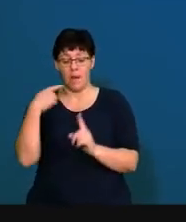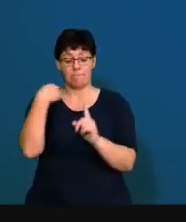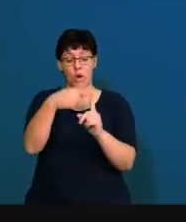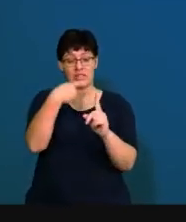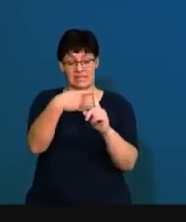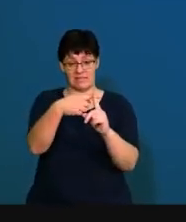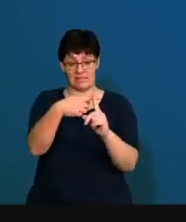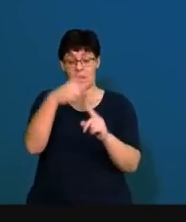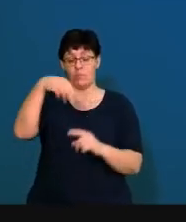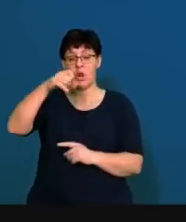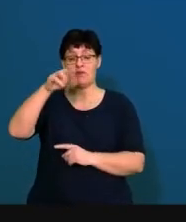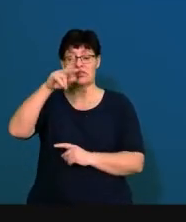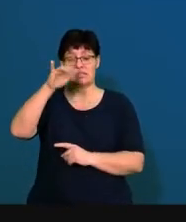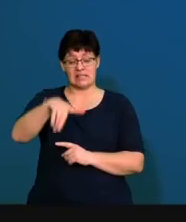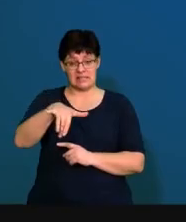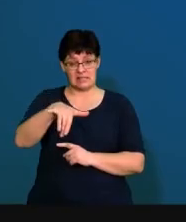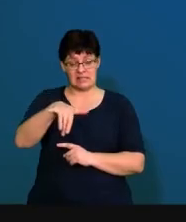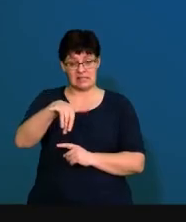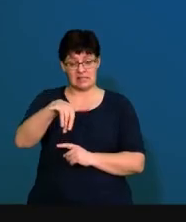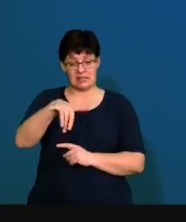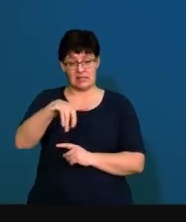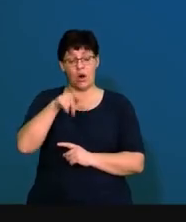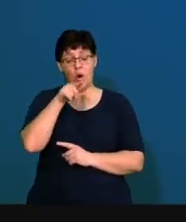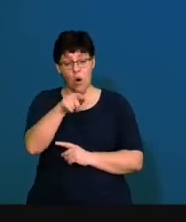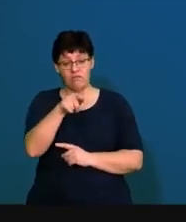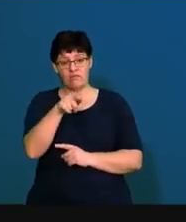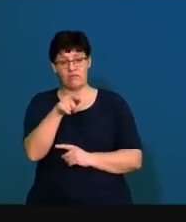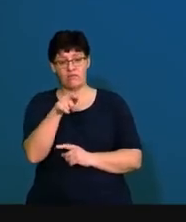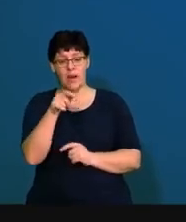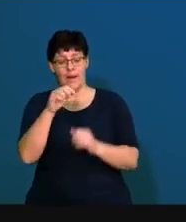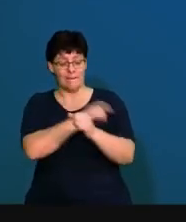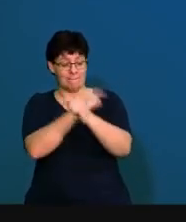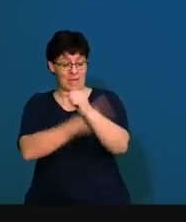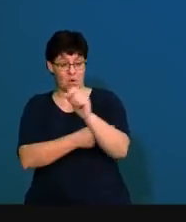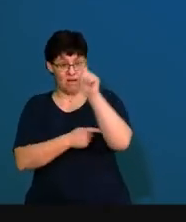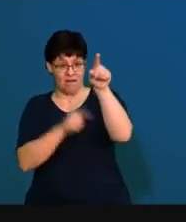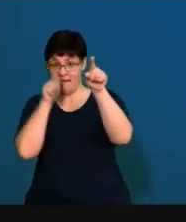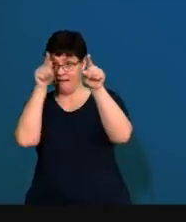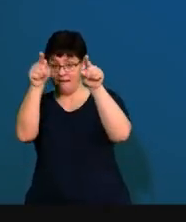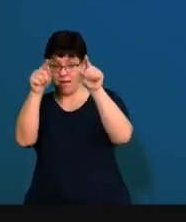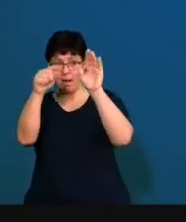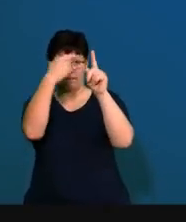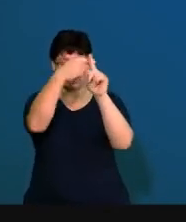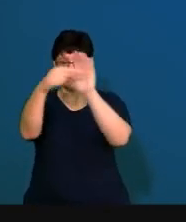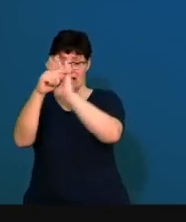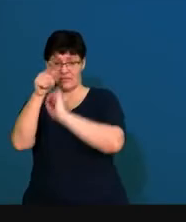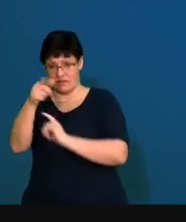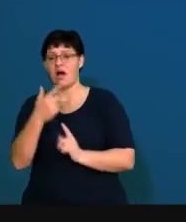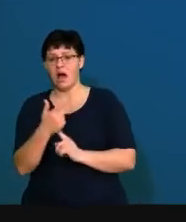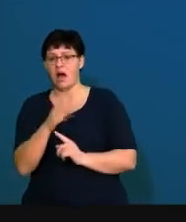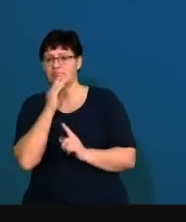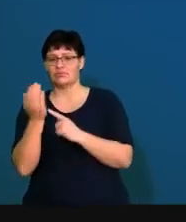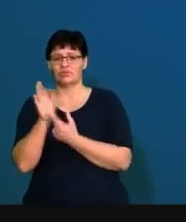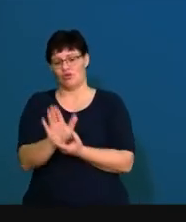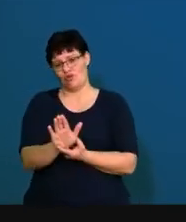the positive, the polarity of the terminals of the power source has also implications, or